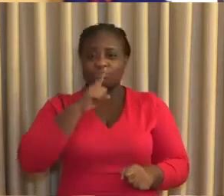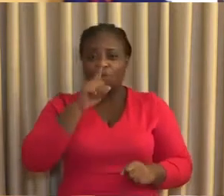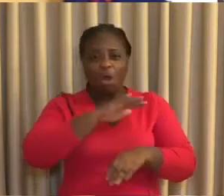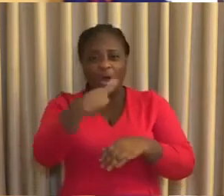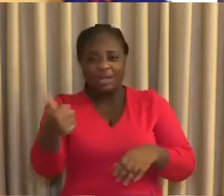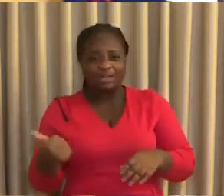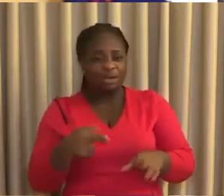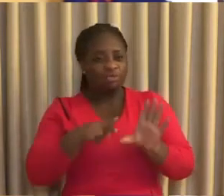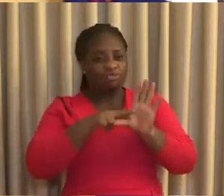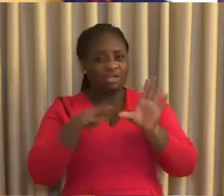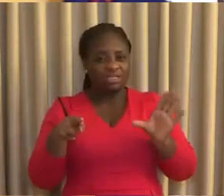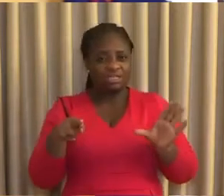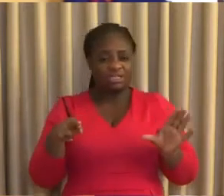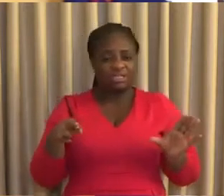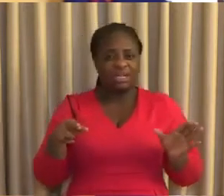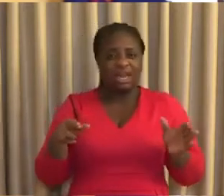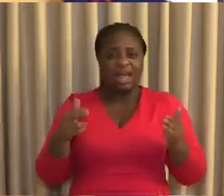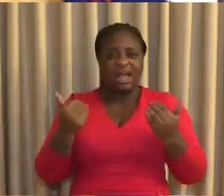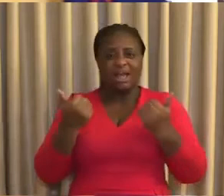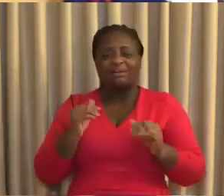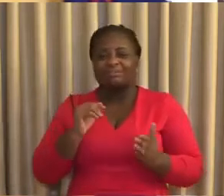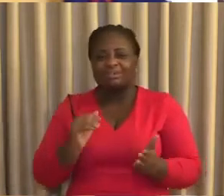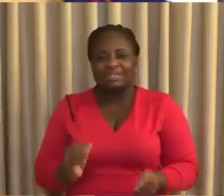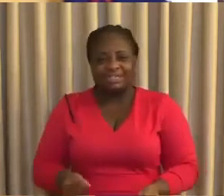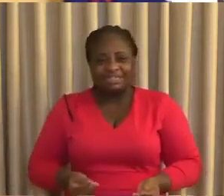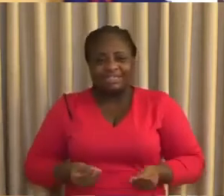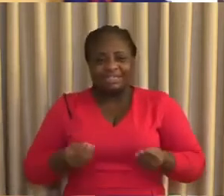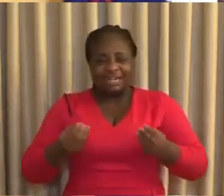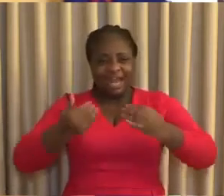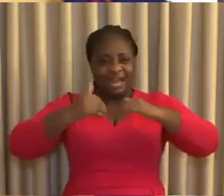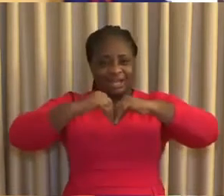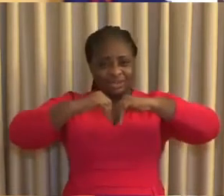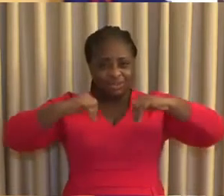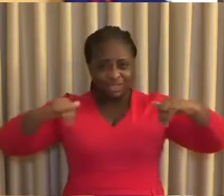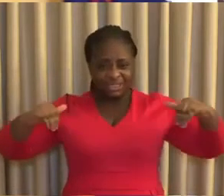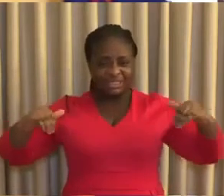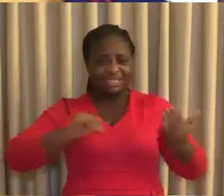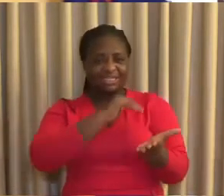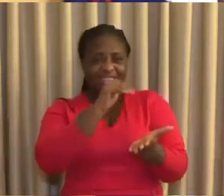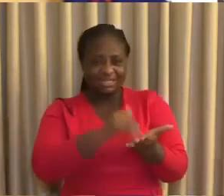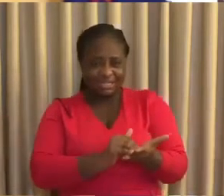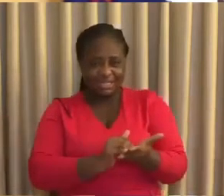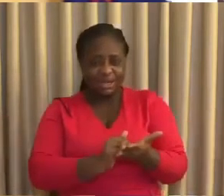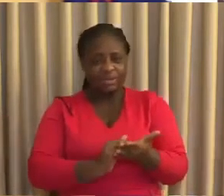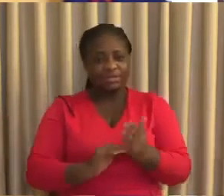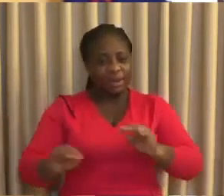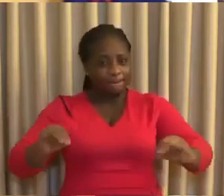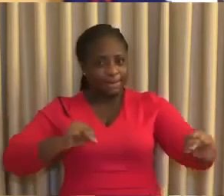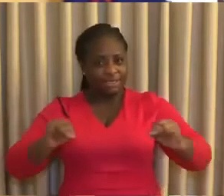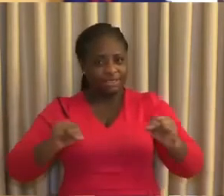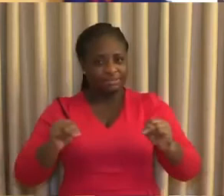earmarked designated isolation and treatment centers for the management of suspected and confirmed